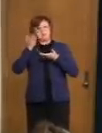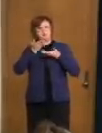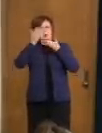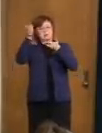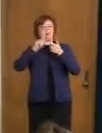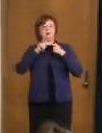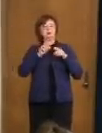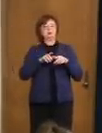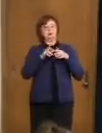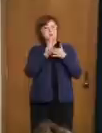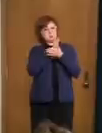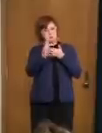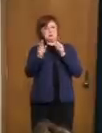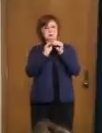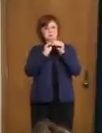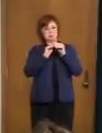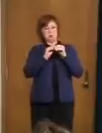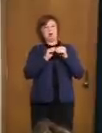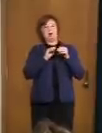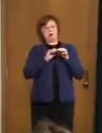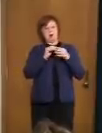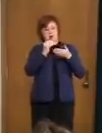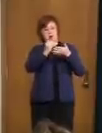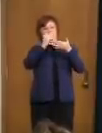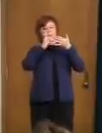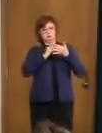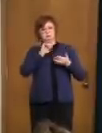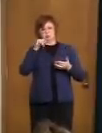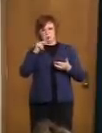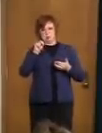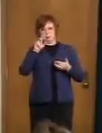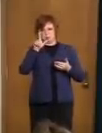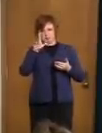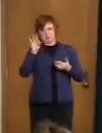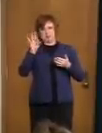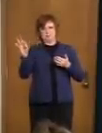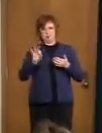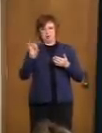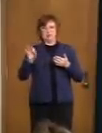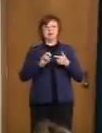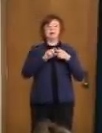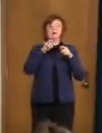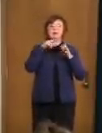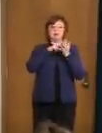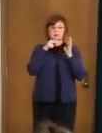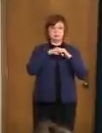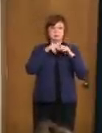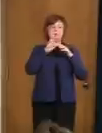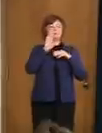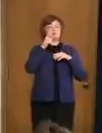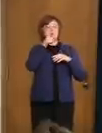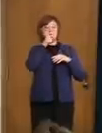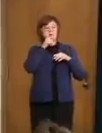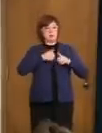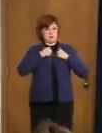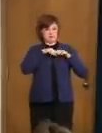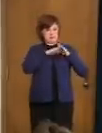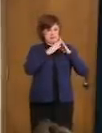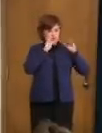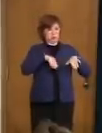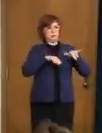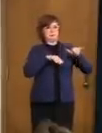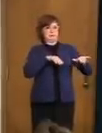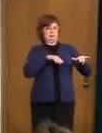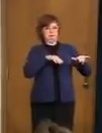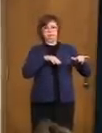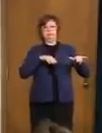Friday, January the 29th. These include private indoor gatherings will remain limited to immediate household members only, with some